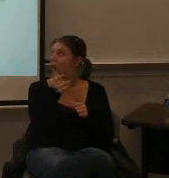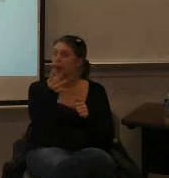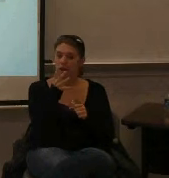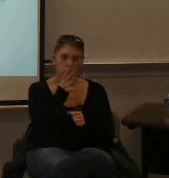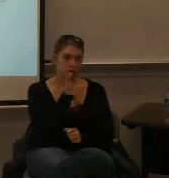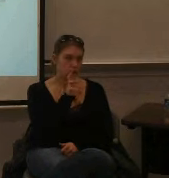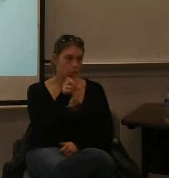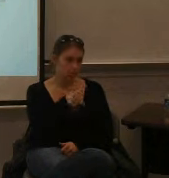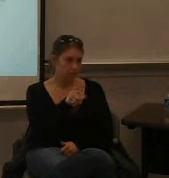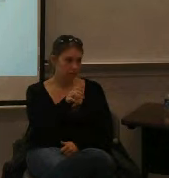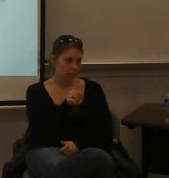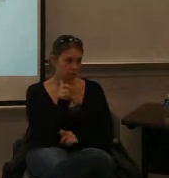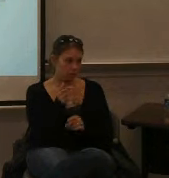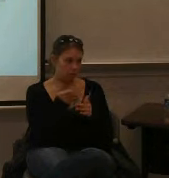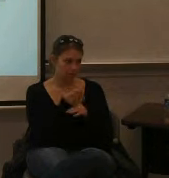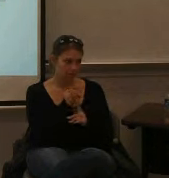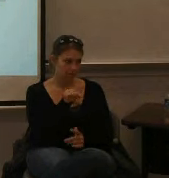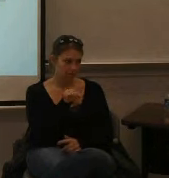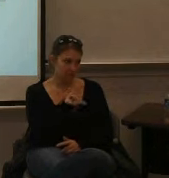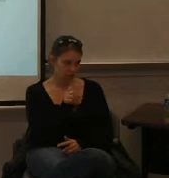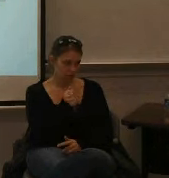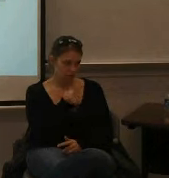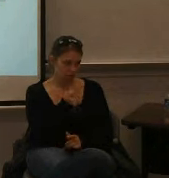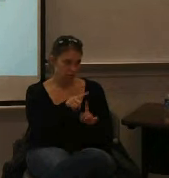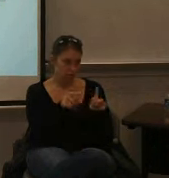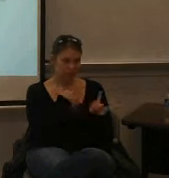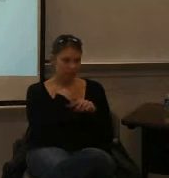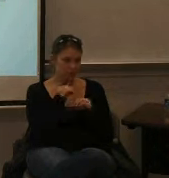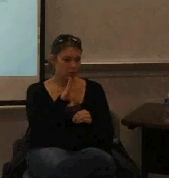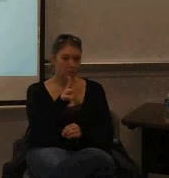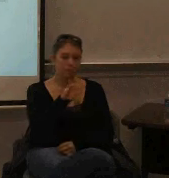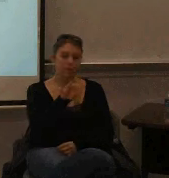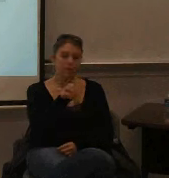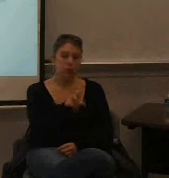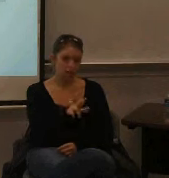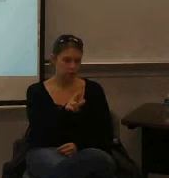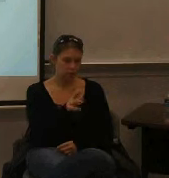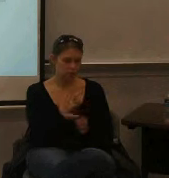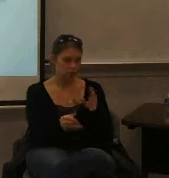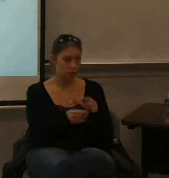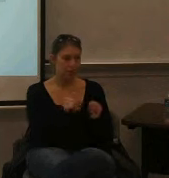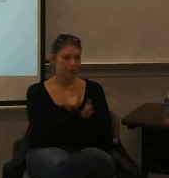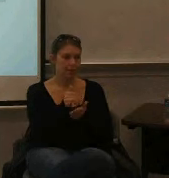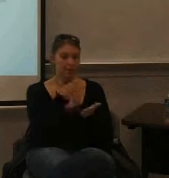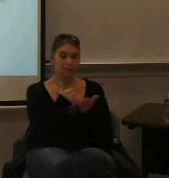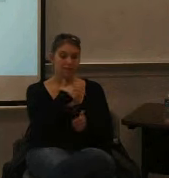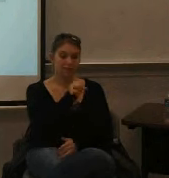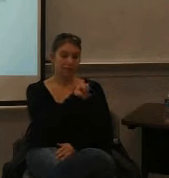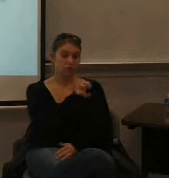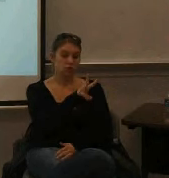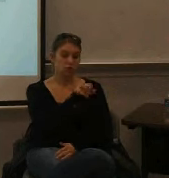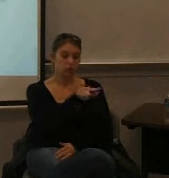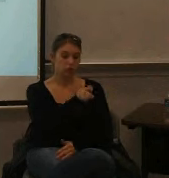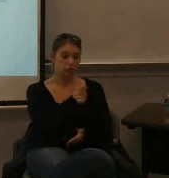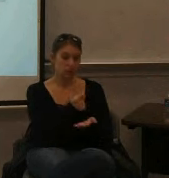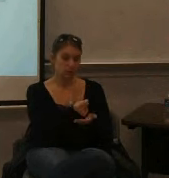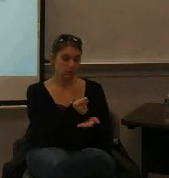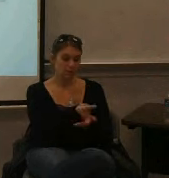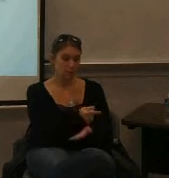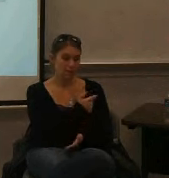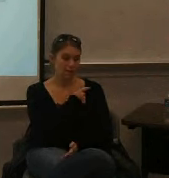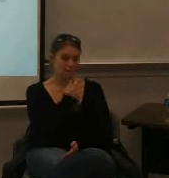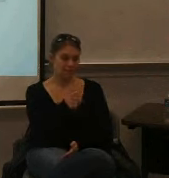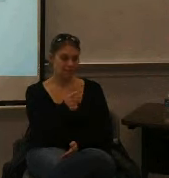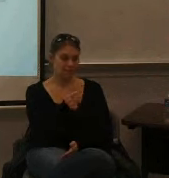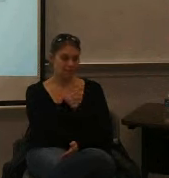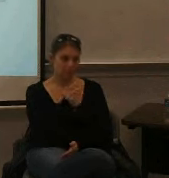agricultural cropland that's running through fields, but there's no buffer, so you put that in. Maybe there's a sewage treatment here. You'd have a phosphorus